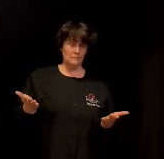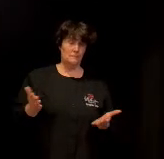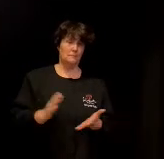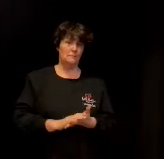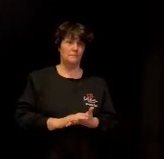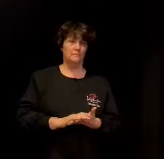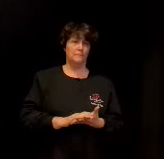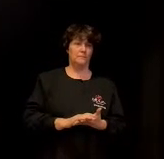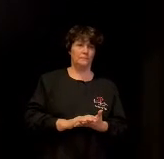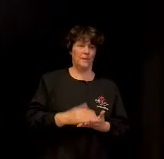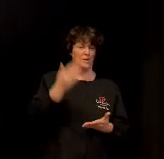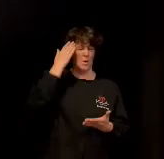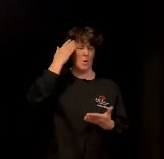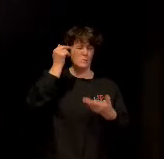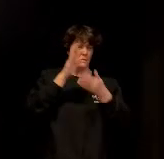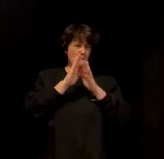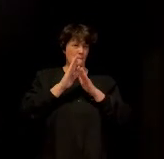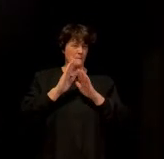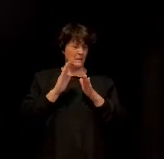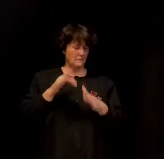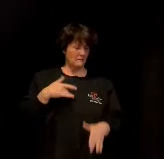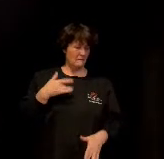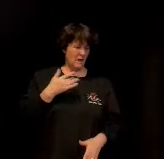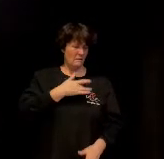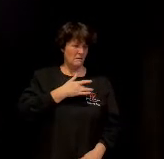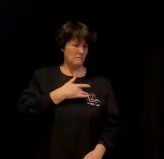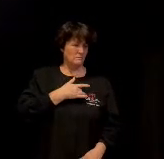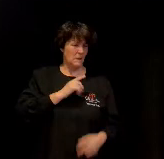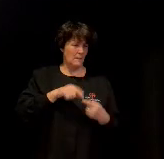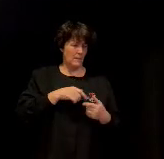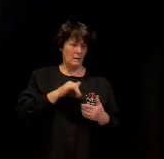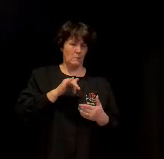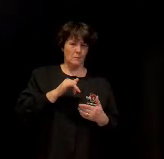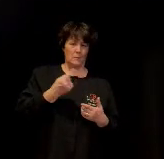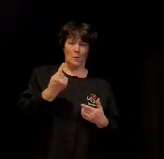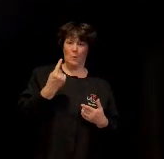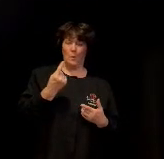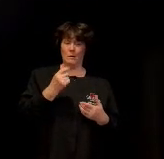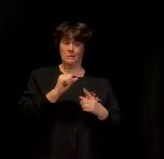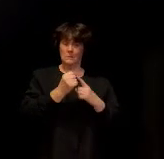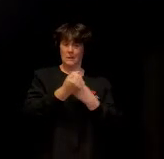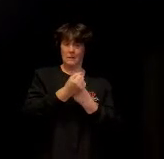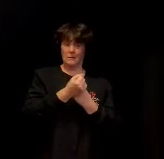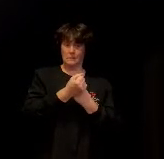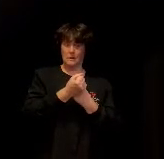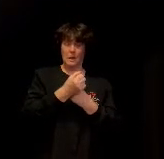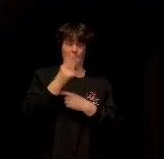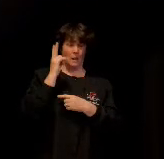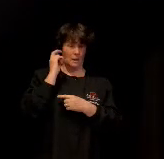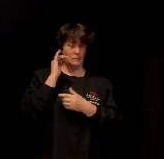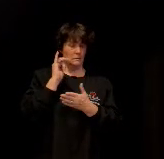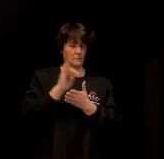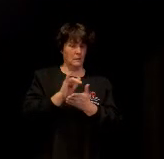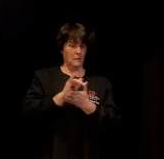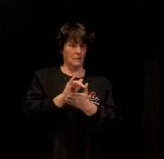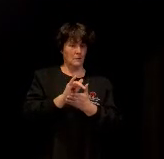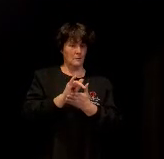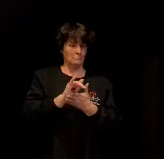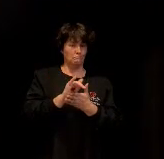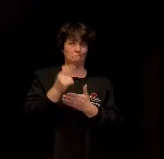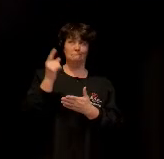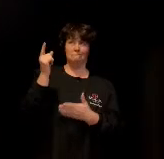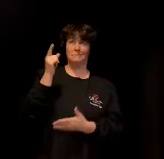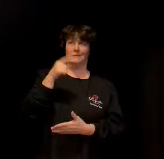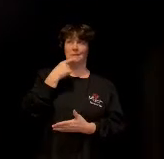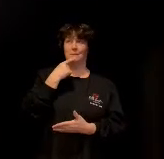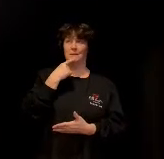You know that peace you got in your heart about that situation? You need to listen to that. He's speaking. You